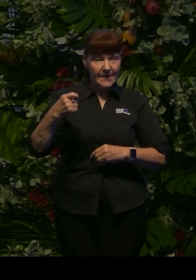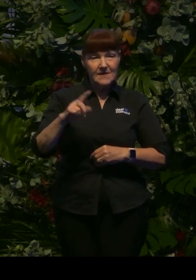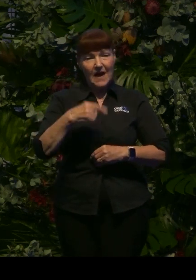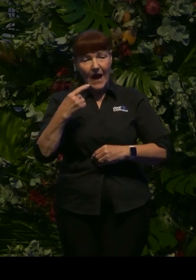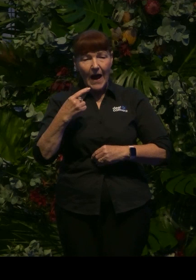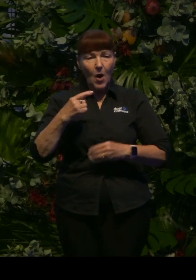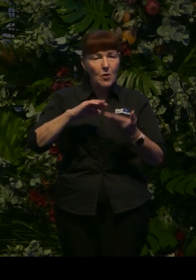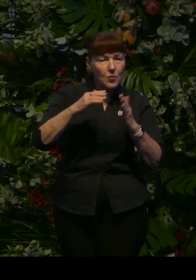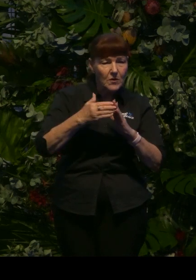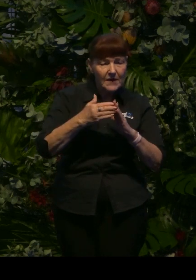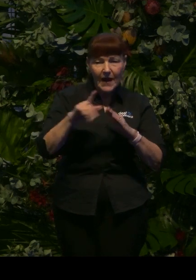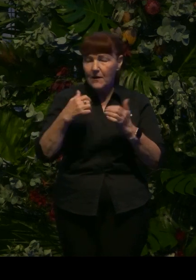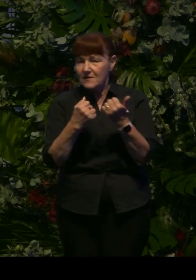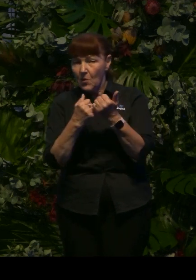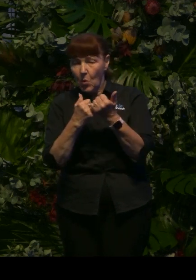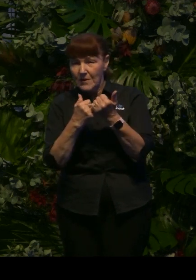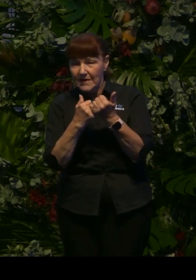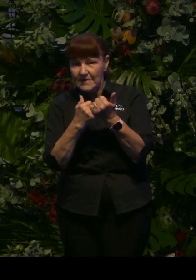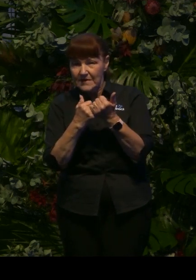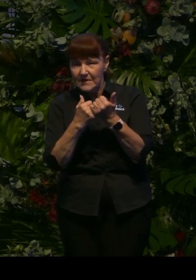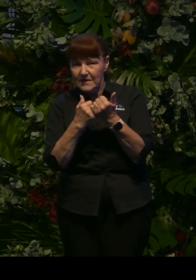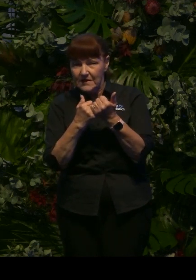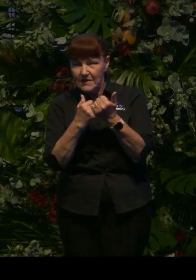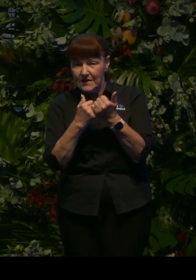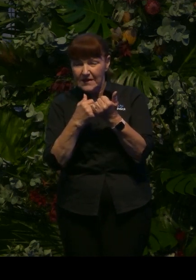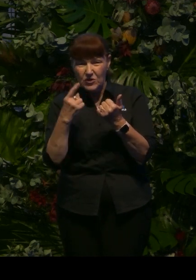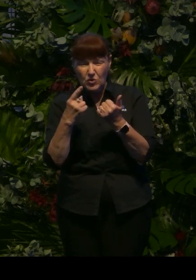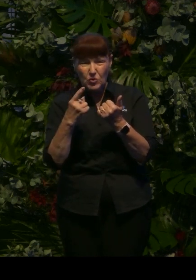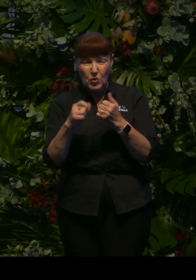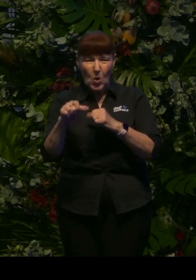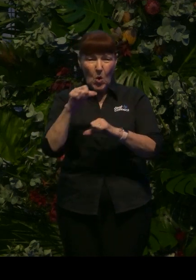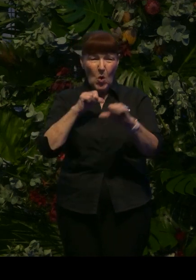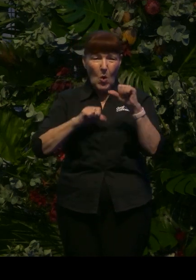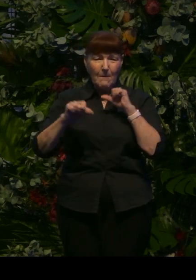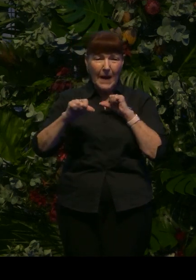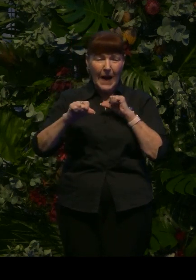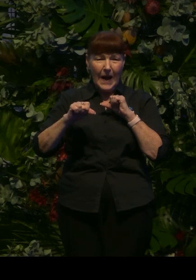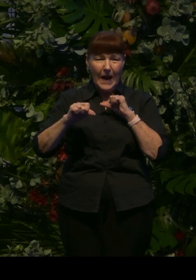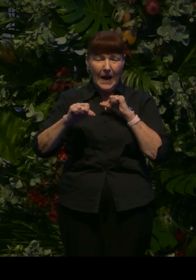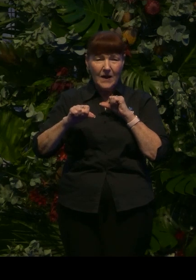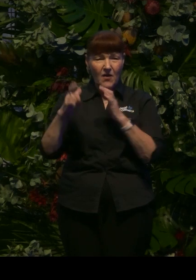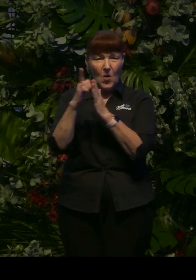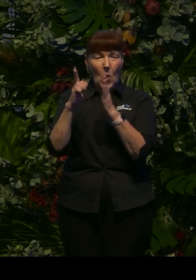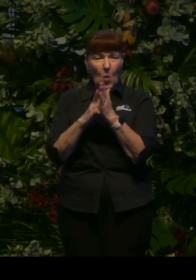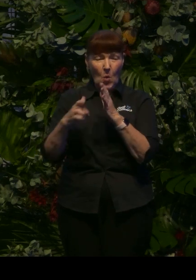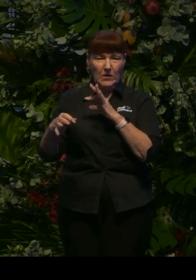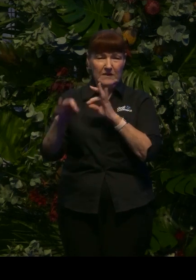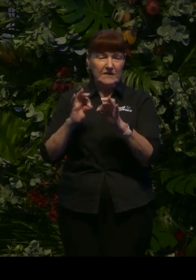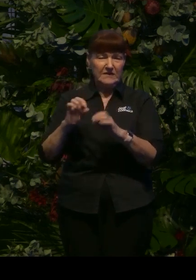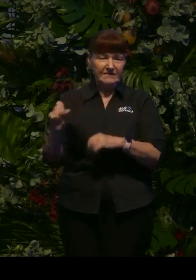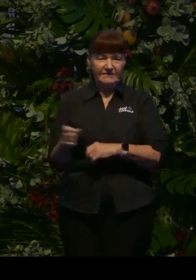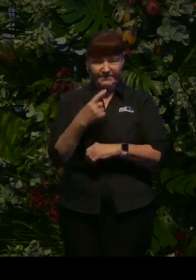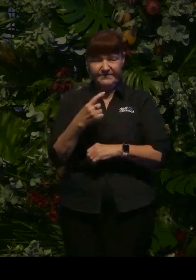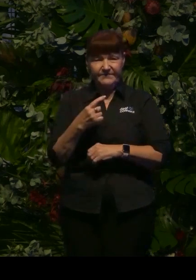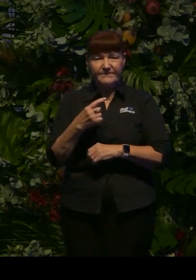our community, all of our supporters to undo the insidious hate that is running rampant in our country.